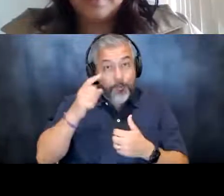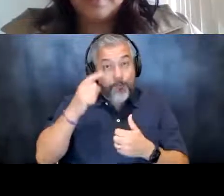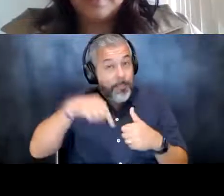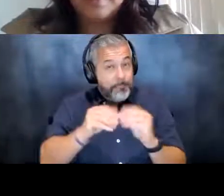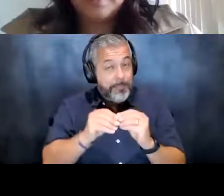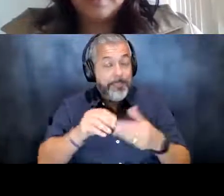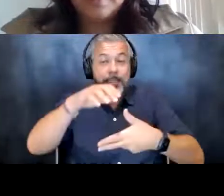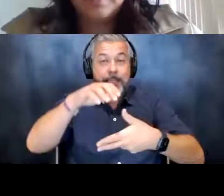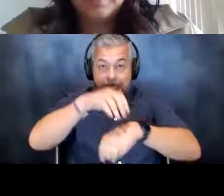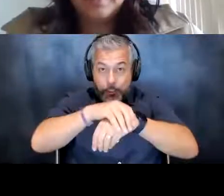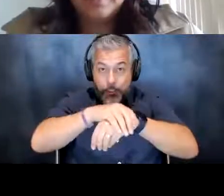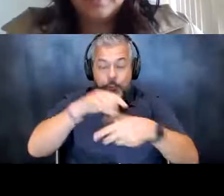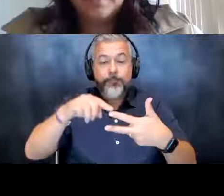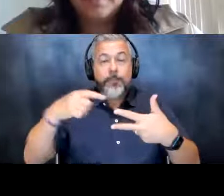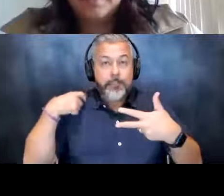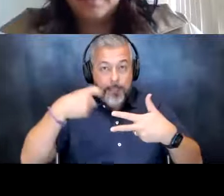Spanish, or Mandarin.